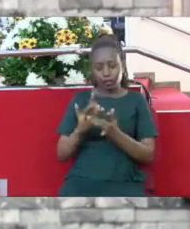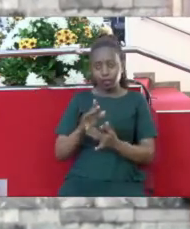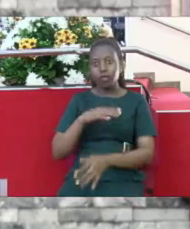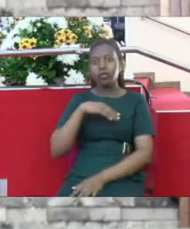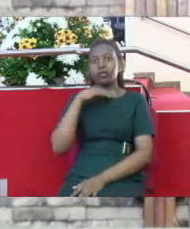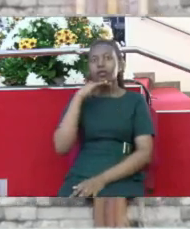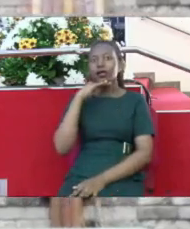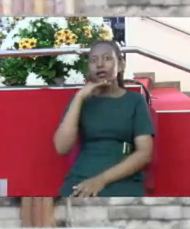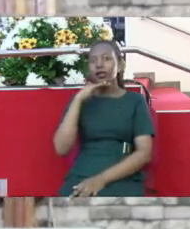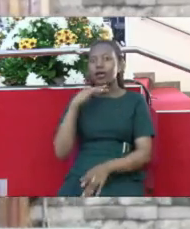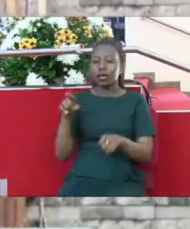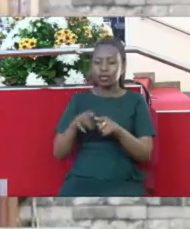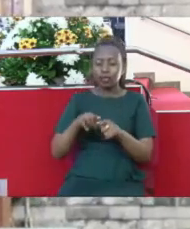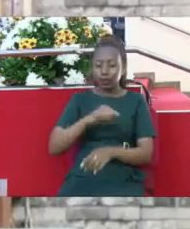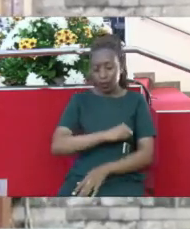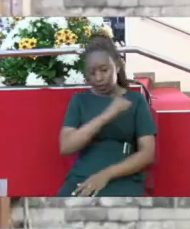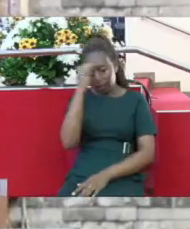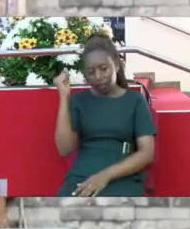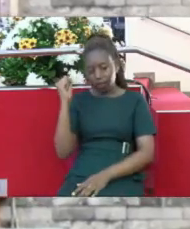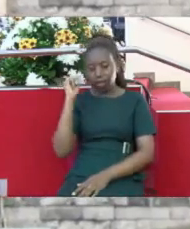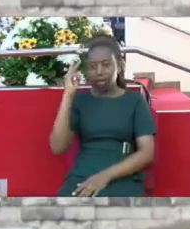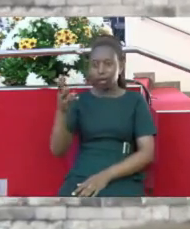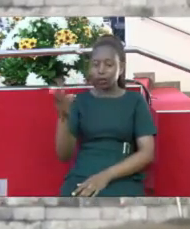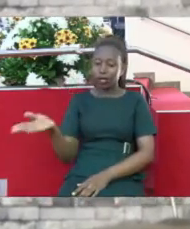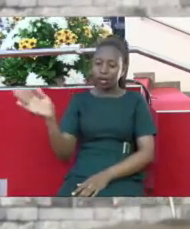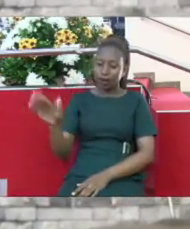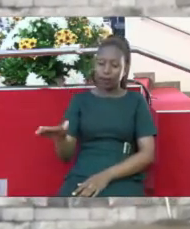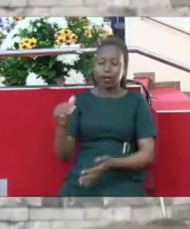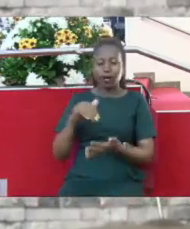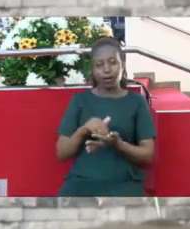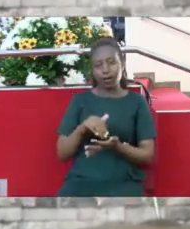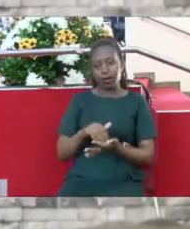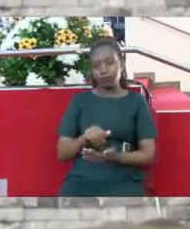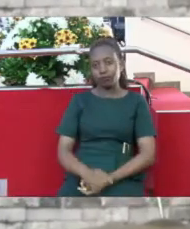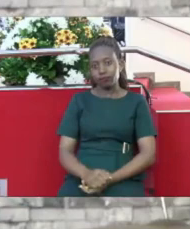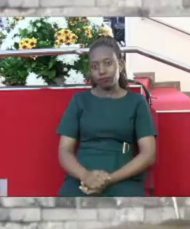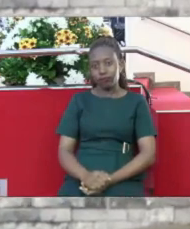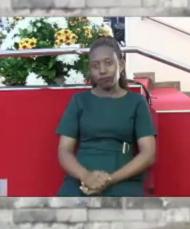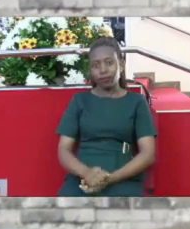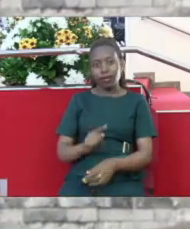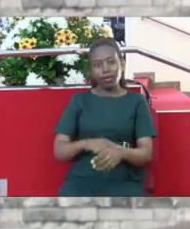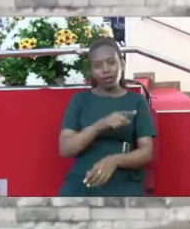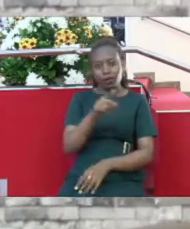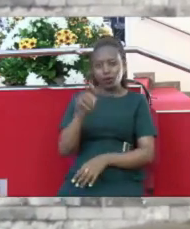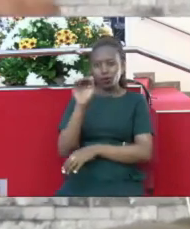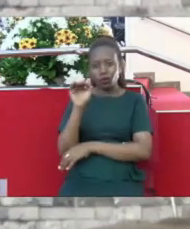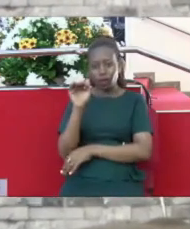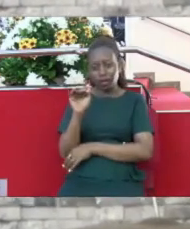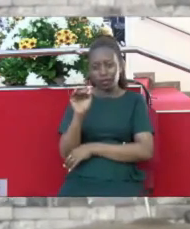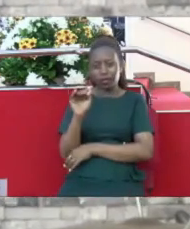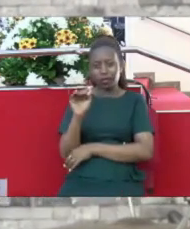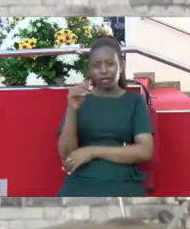coming back again. Na vile alikufa na kufufuka ya kwamba anarudi tena. So when you're asked what is the gospel, what is this good